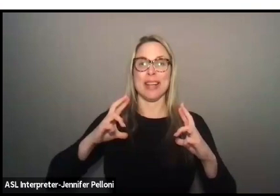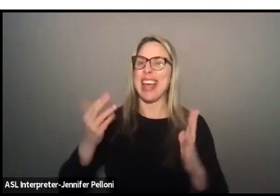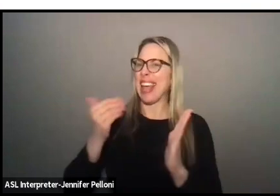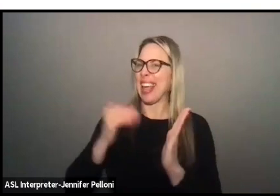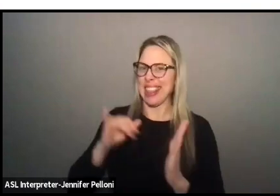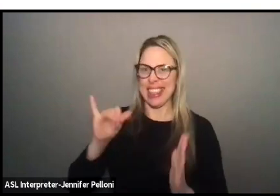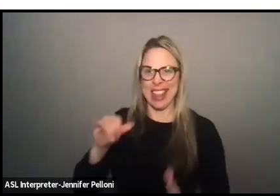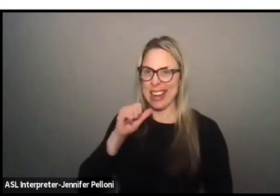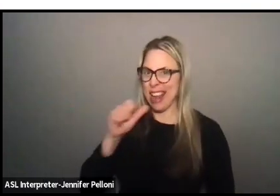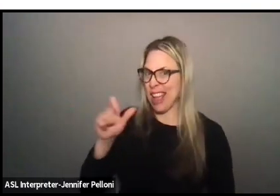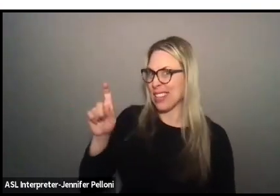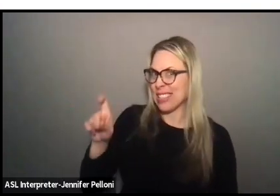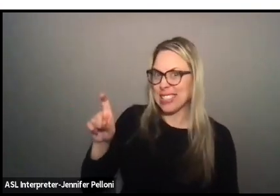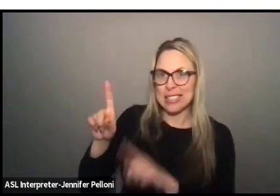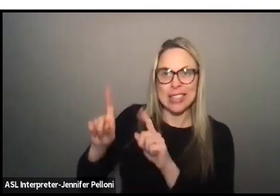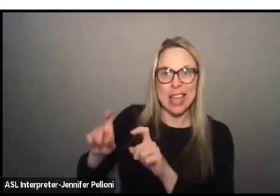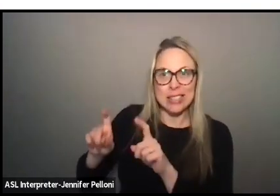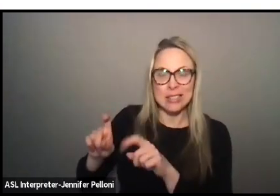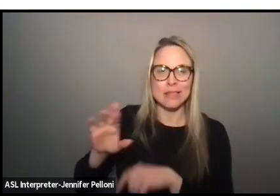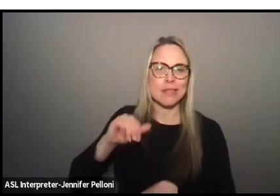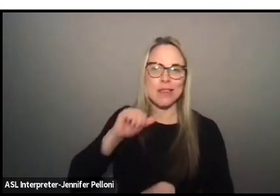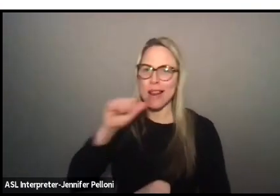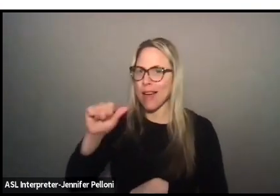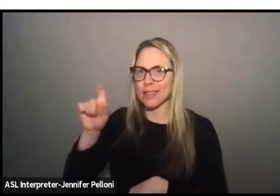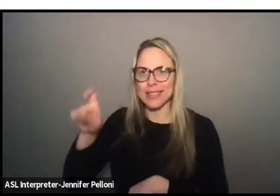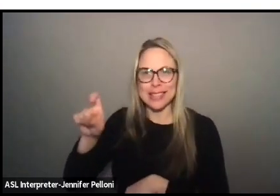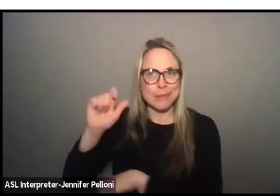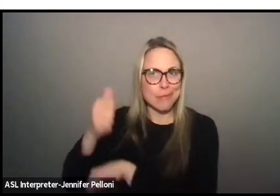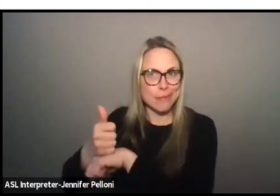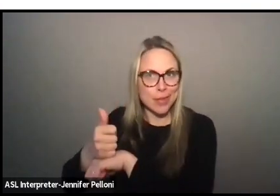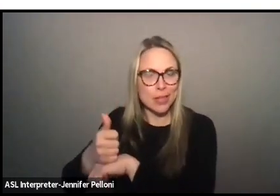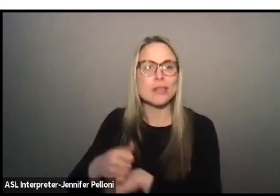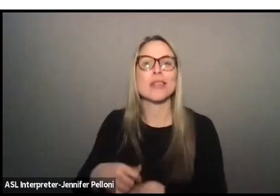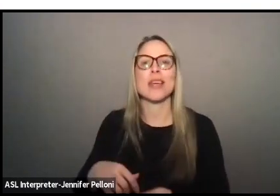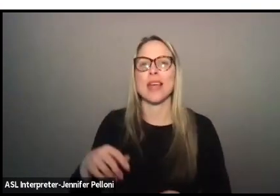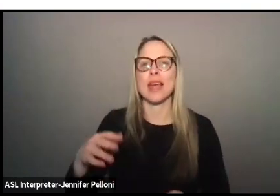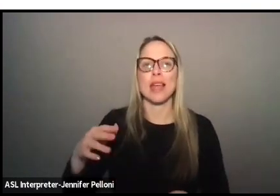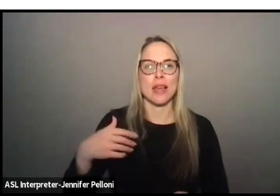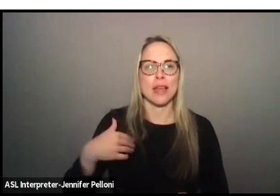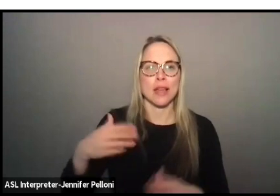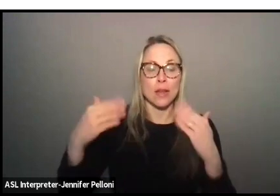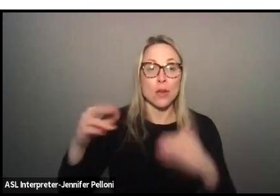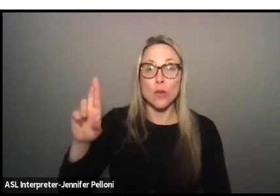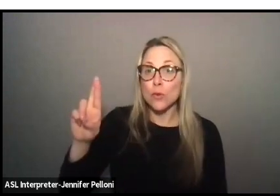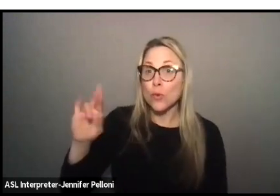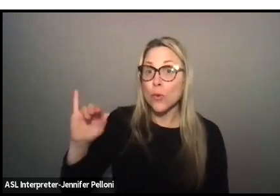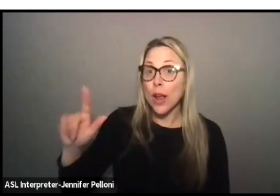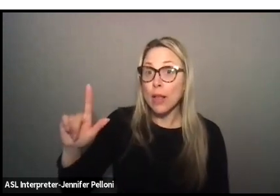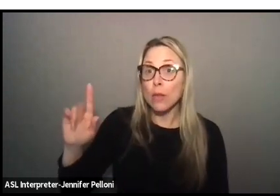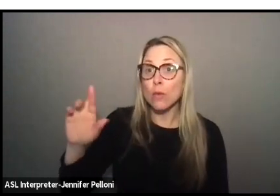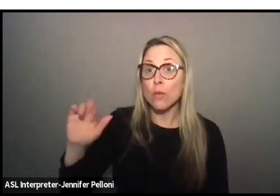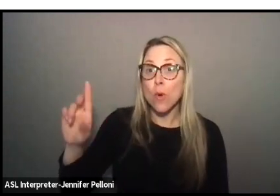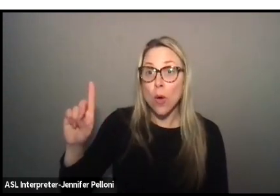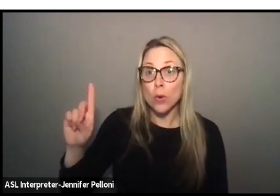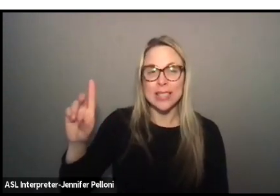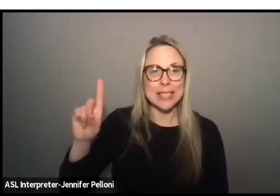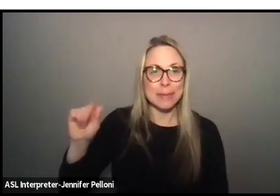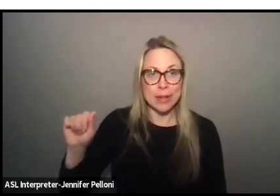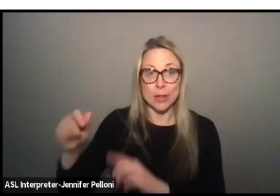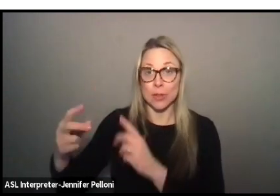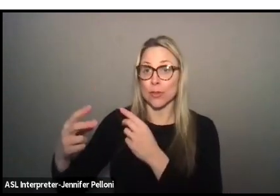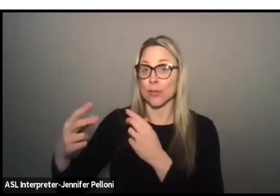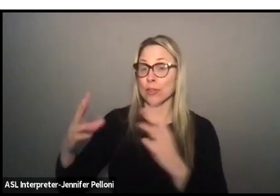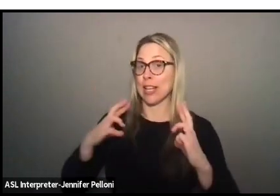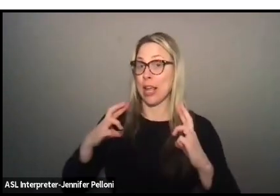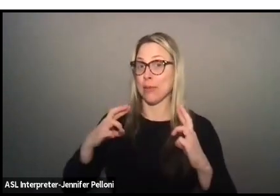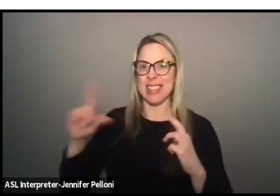tested, nor is it needs based. And there's railroad disability retirement that's not means tested. But